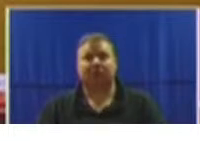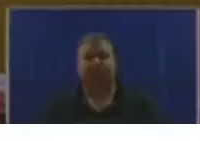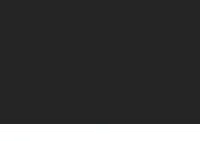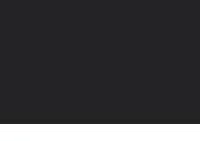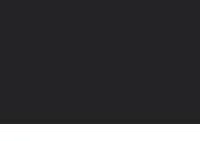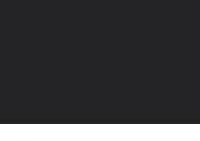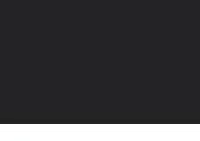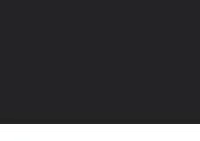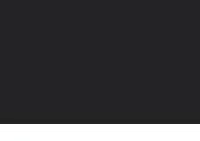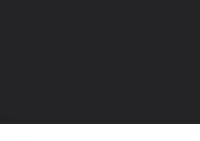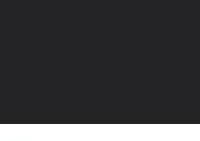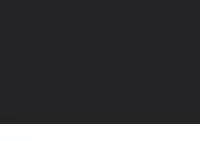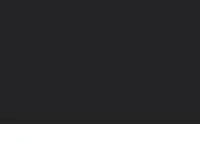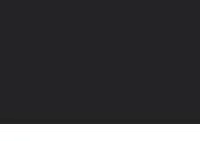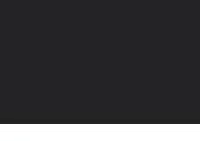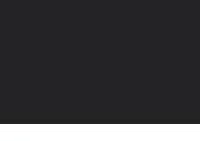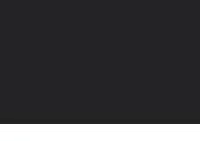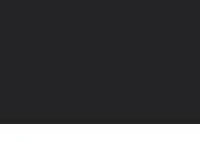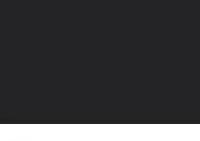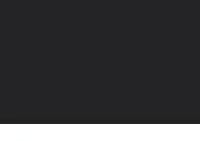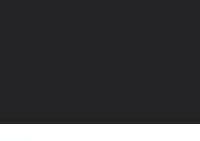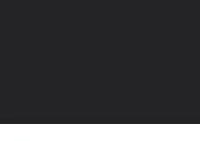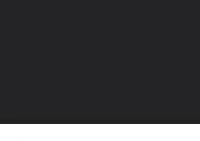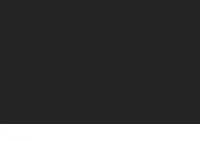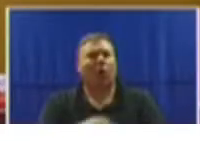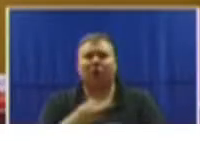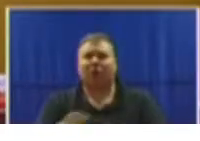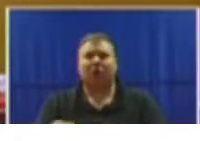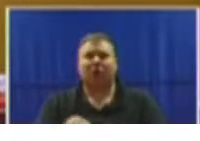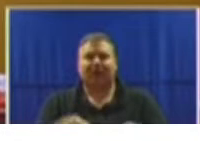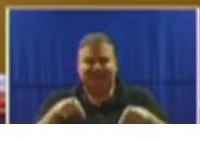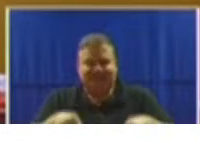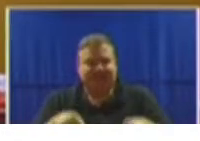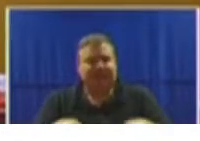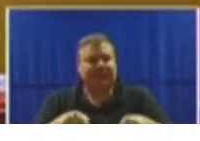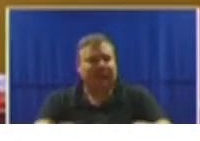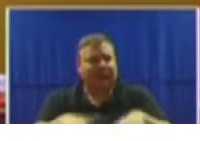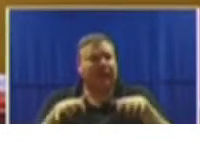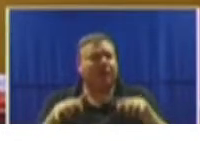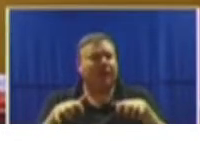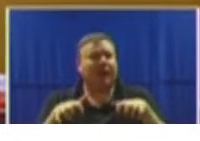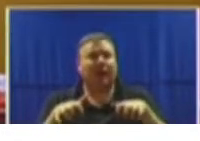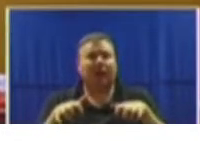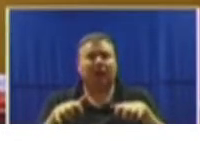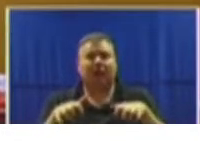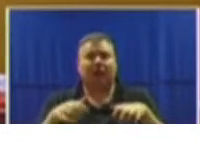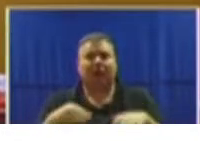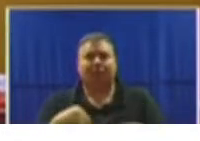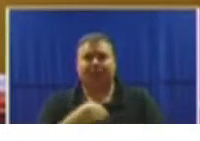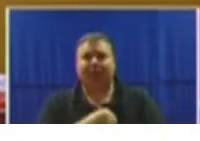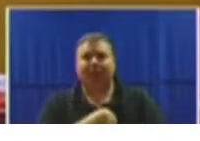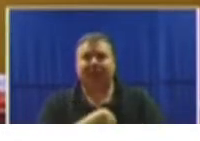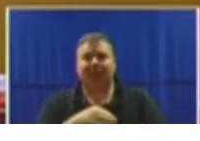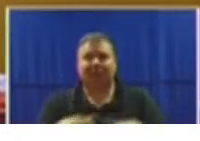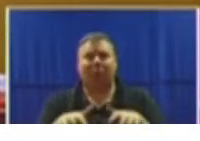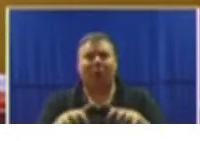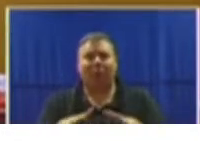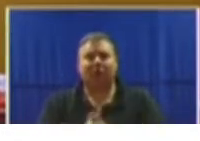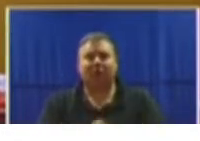in a concert. This is not a rally. It is a chamber. It is an assembly of members of